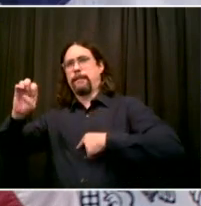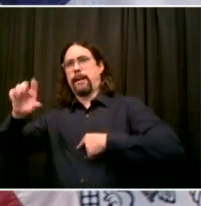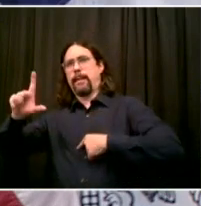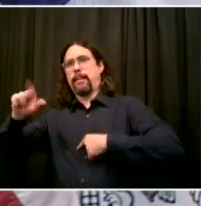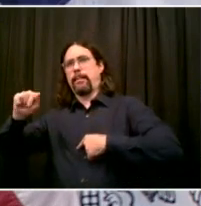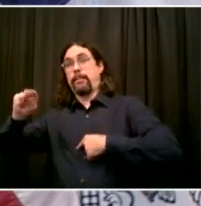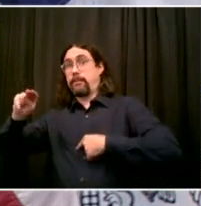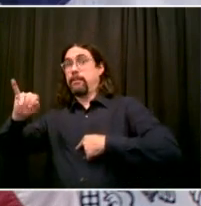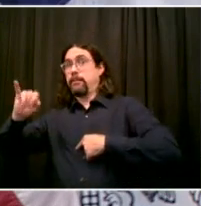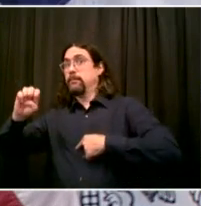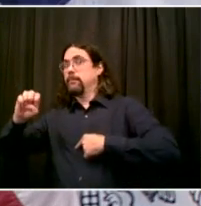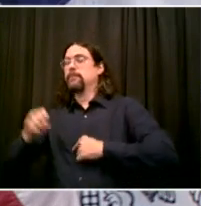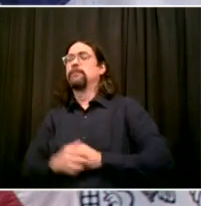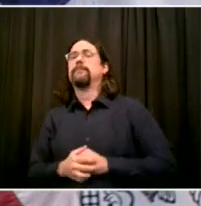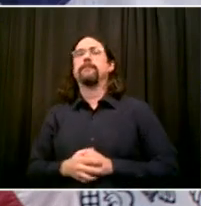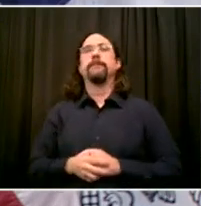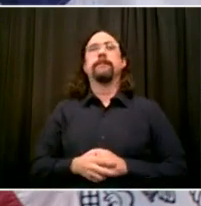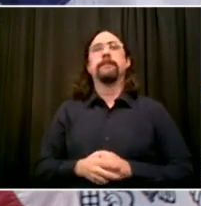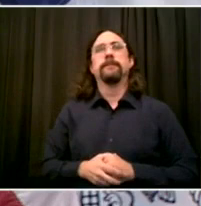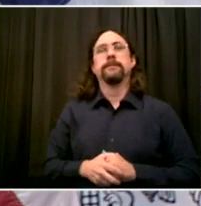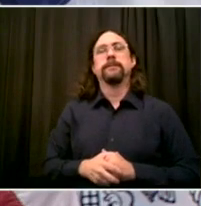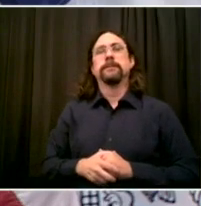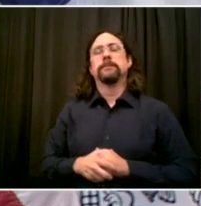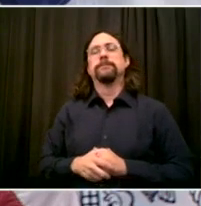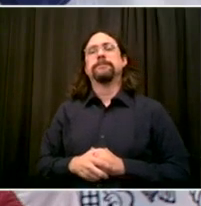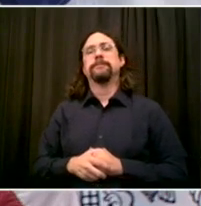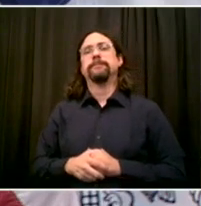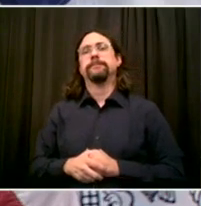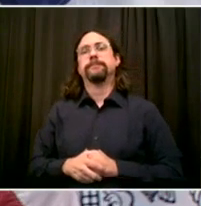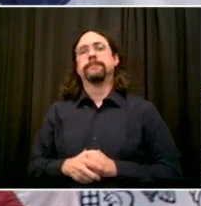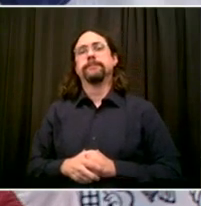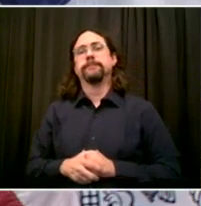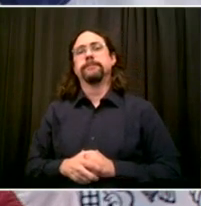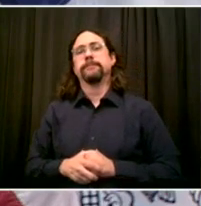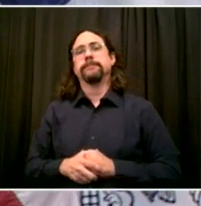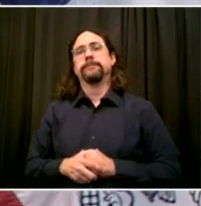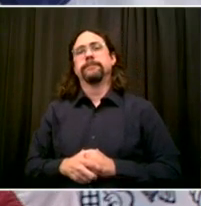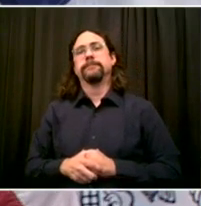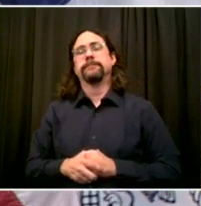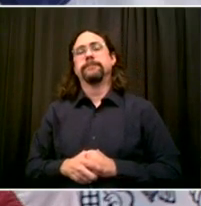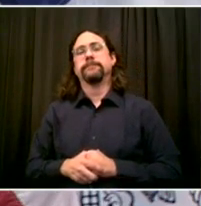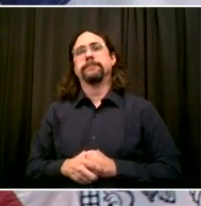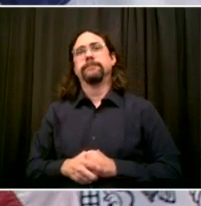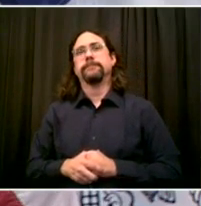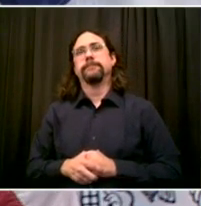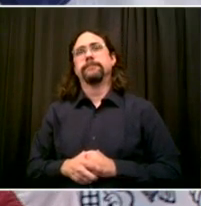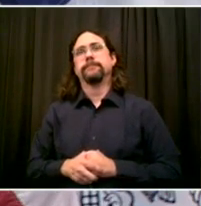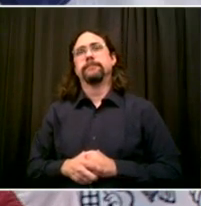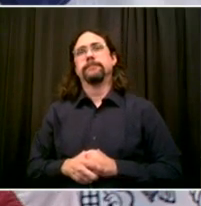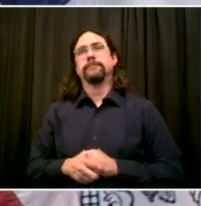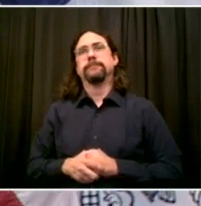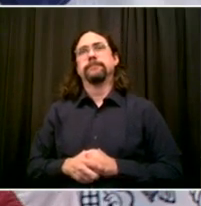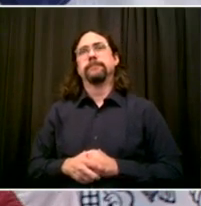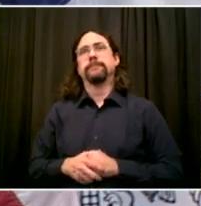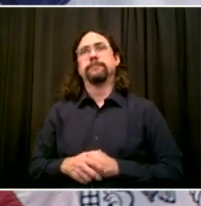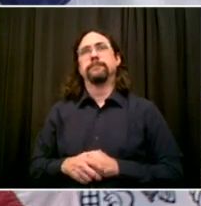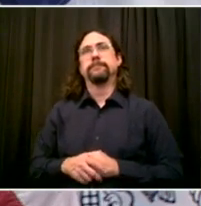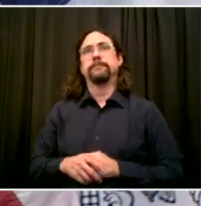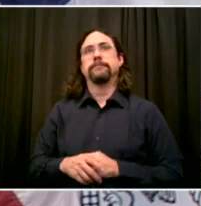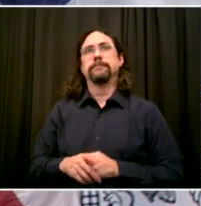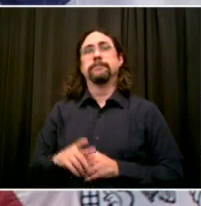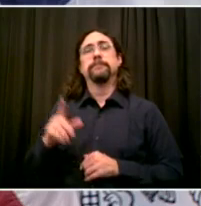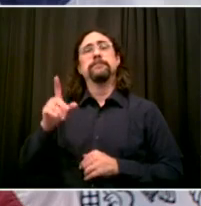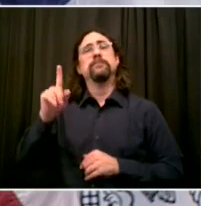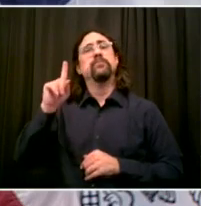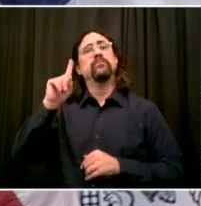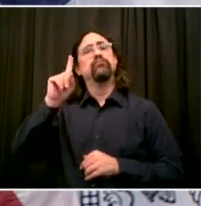our goal is, as I mentioned, leveraging our existing contracted providers. And so there is outreach happening as